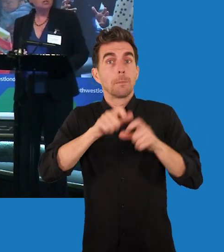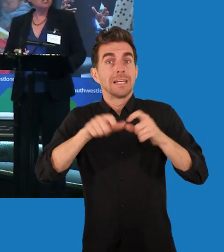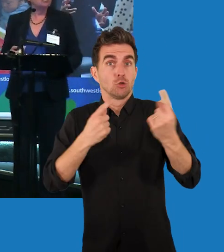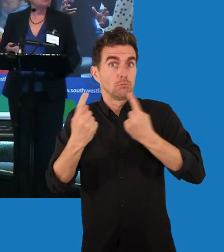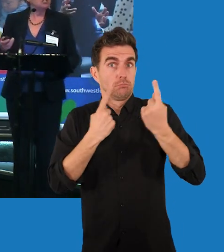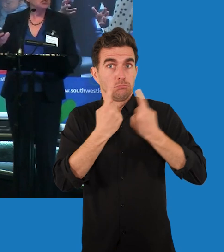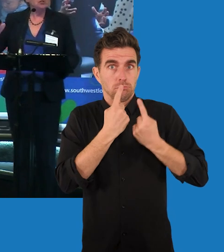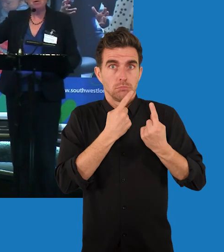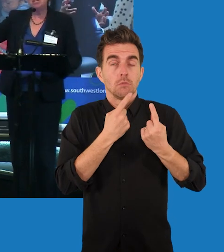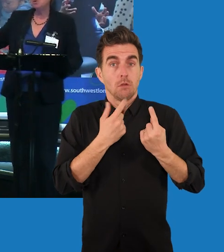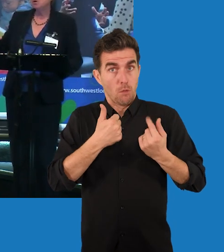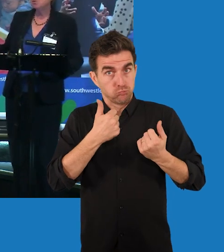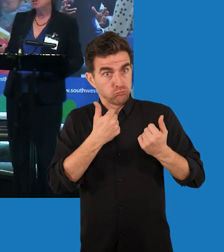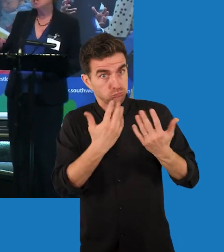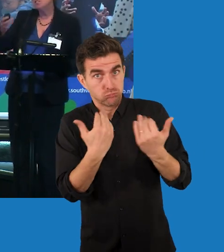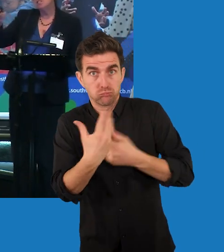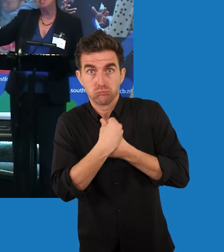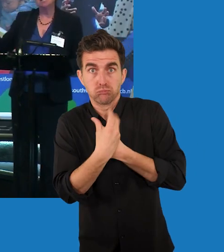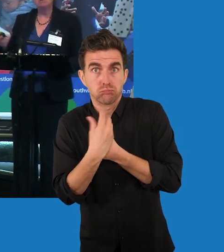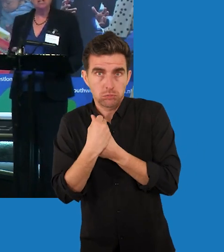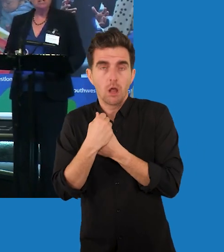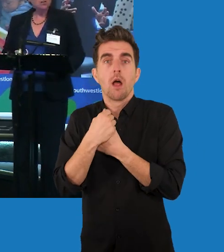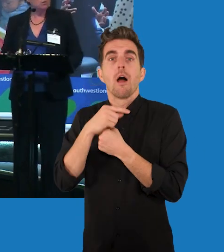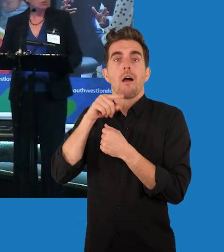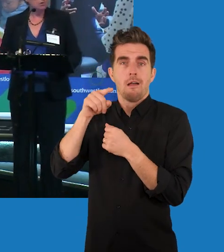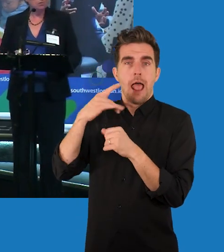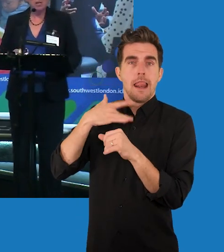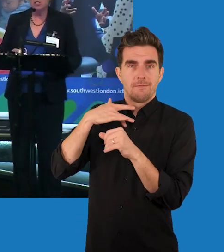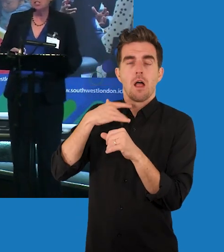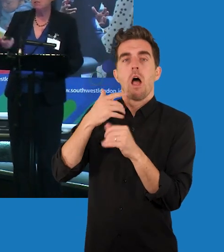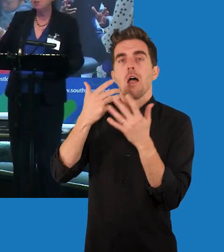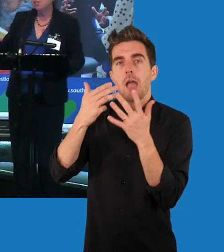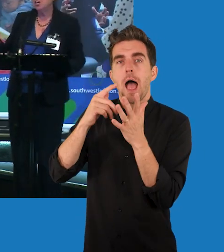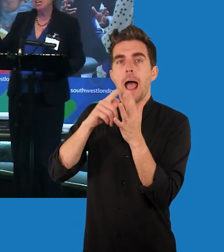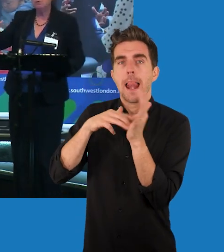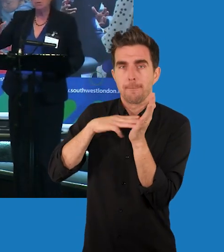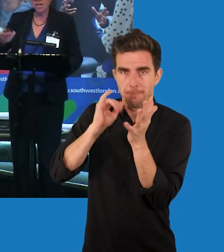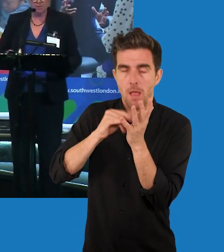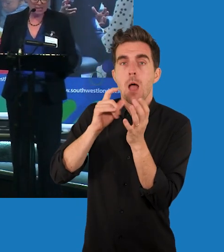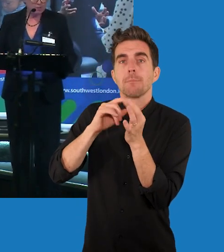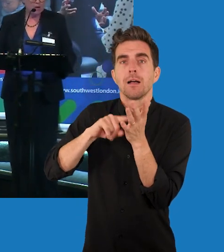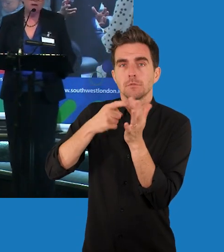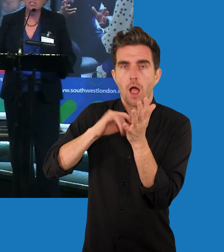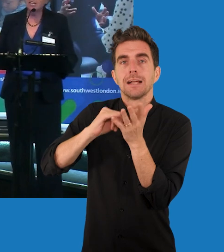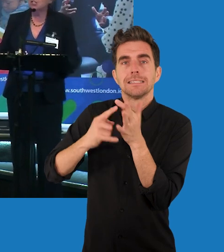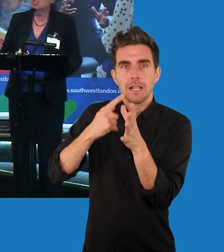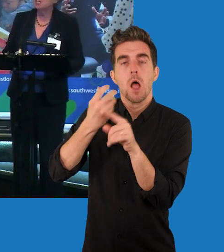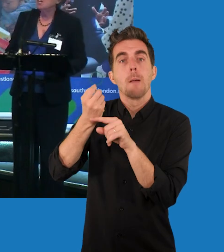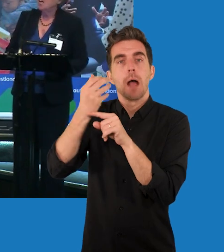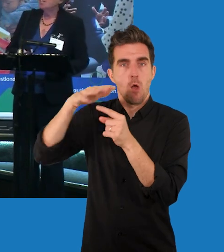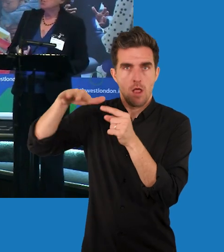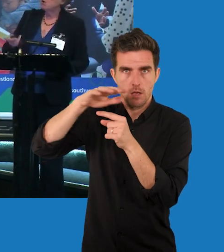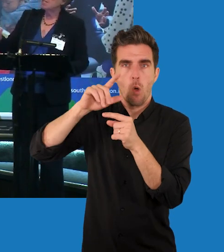large quantity of these new patients. We're the practice that's accepting the Wandsworth patients living in the Nine Elms and Battersea Power